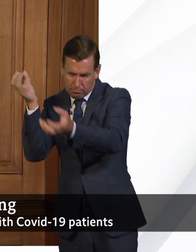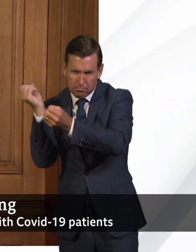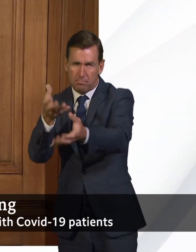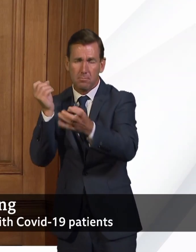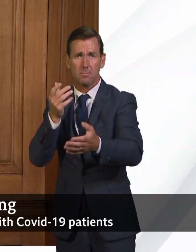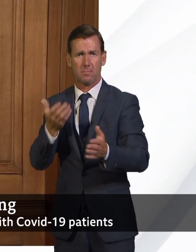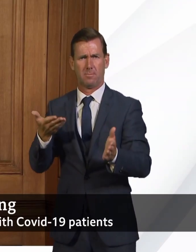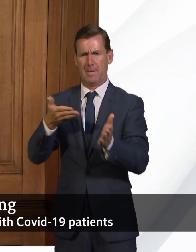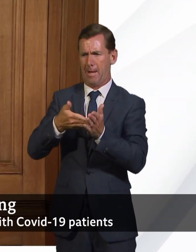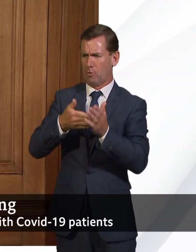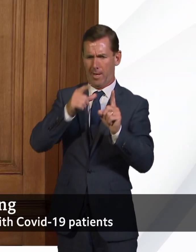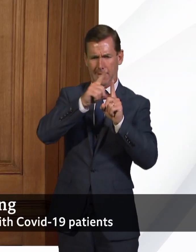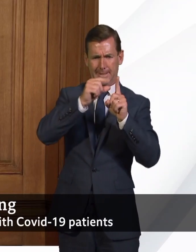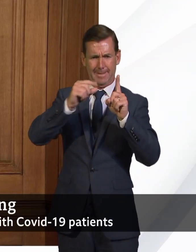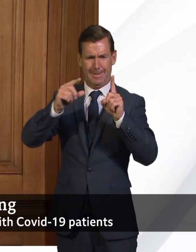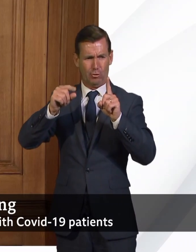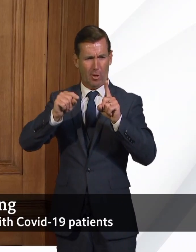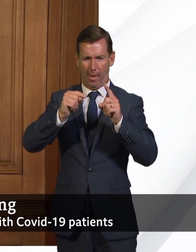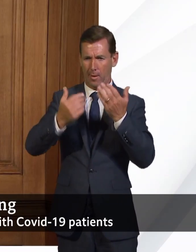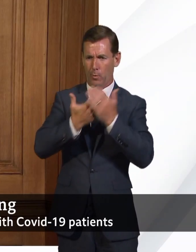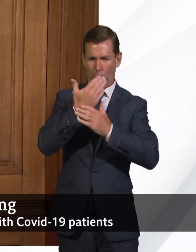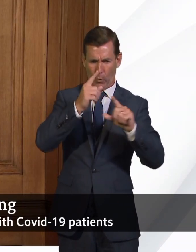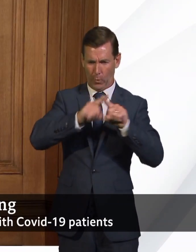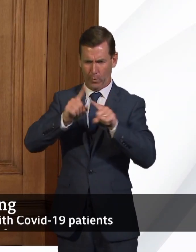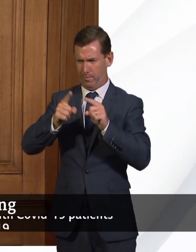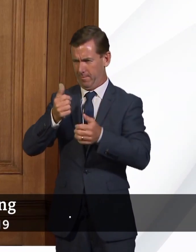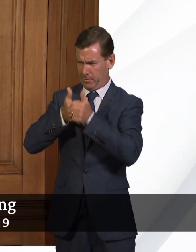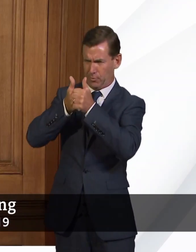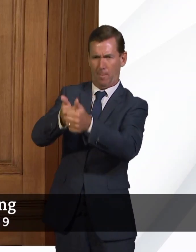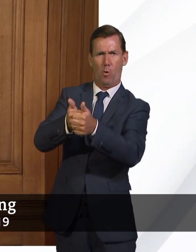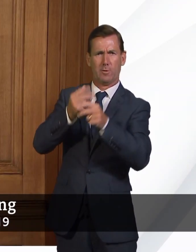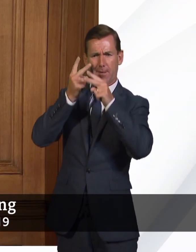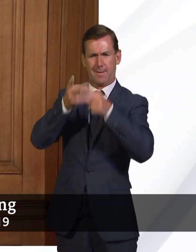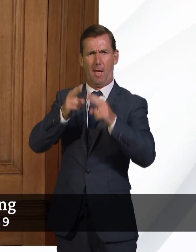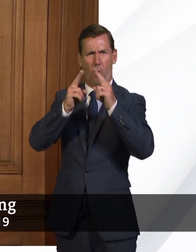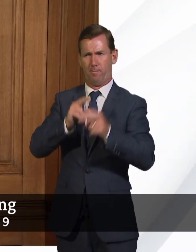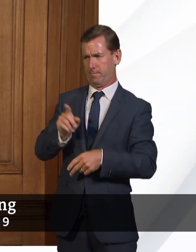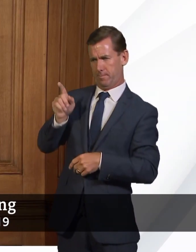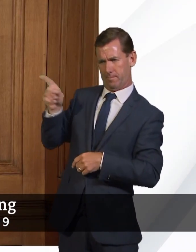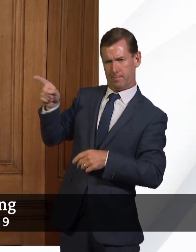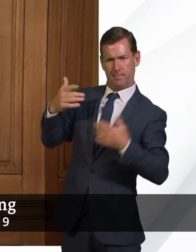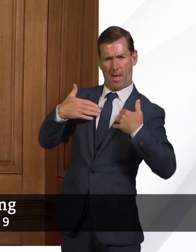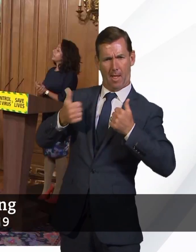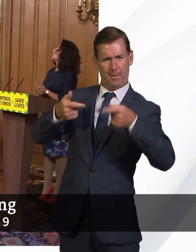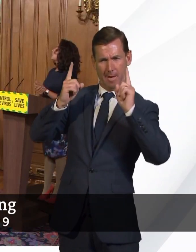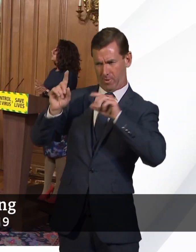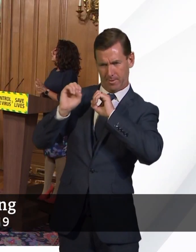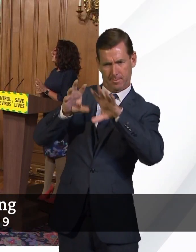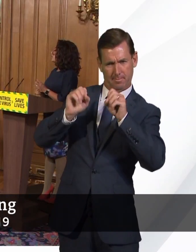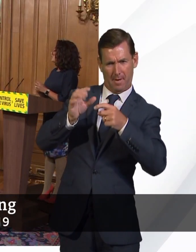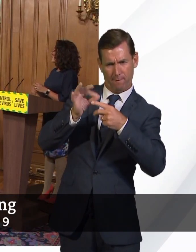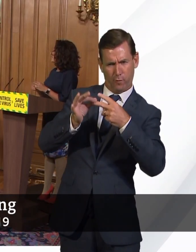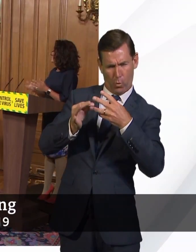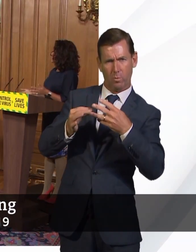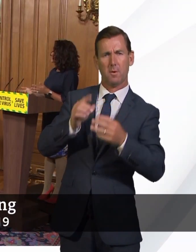suite of digital innovations there to back our care homes as well. So you've mentioned a few of them, Secretary of State, but making sure that